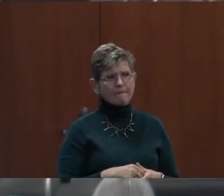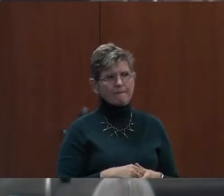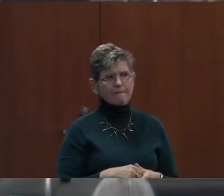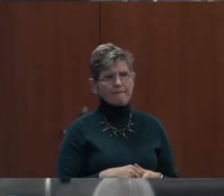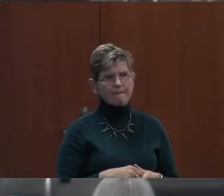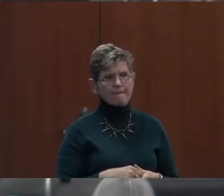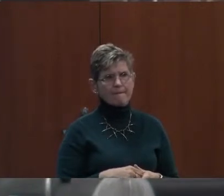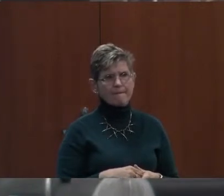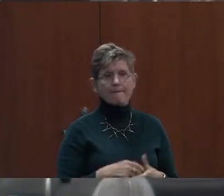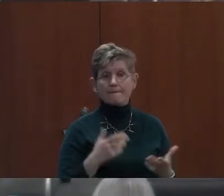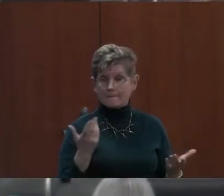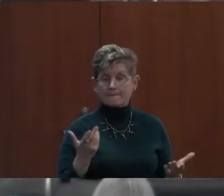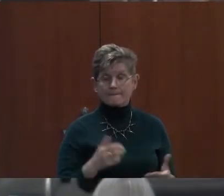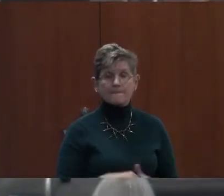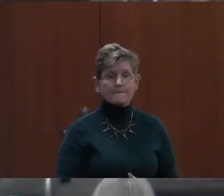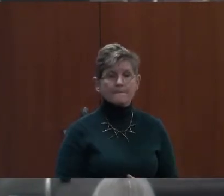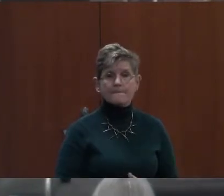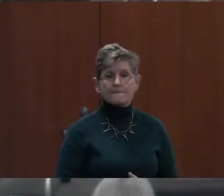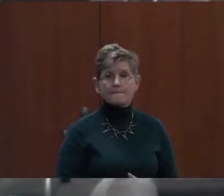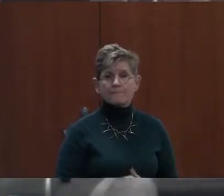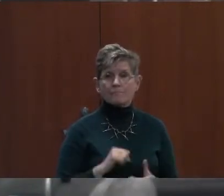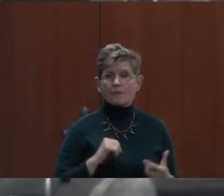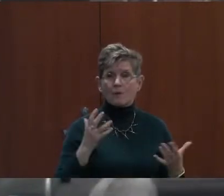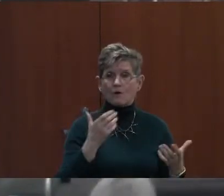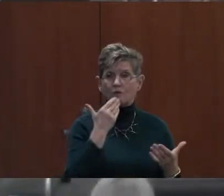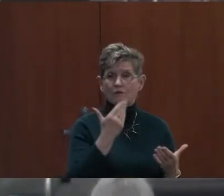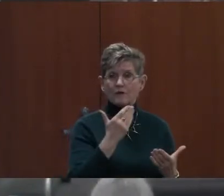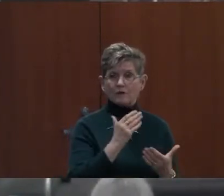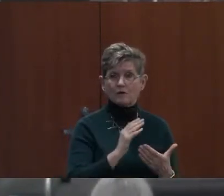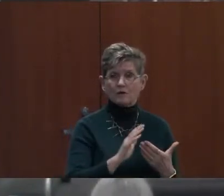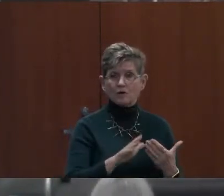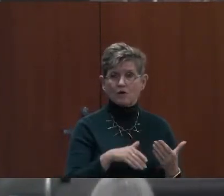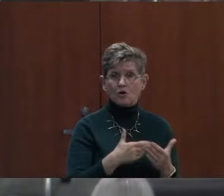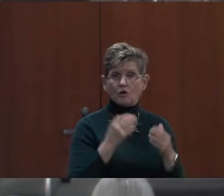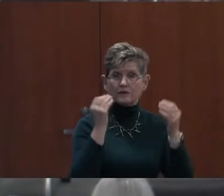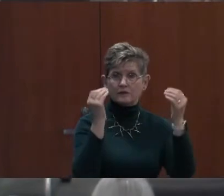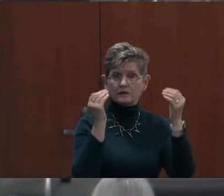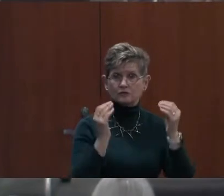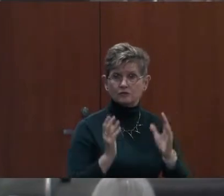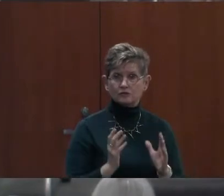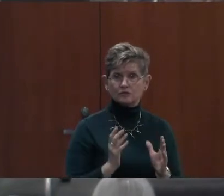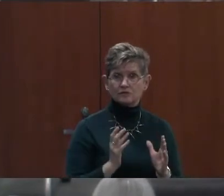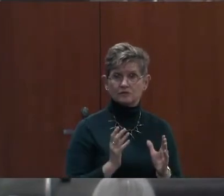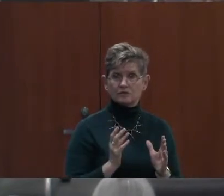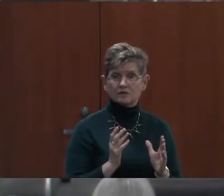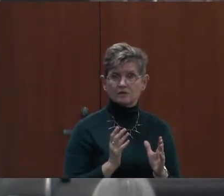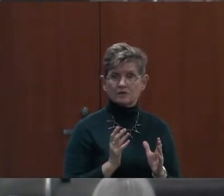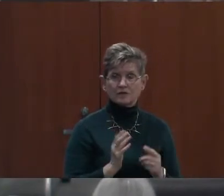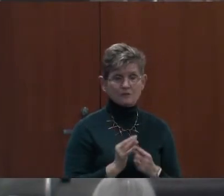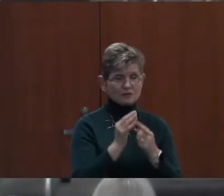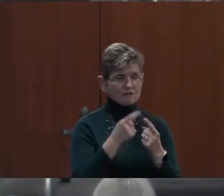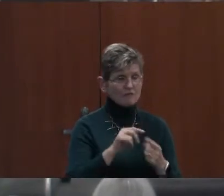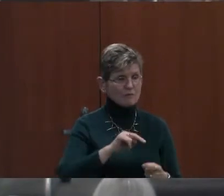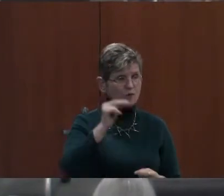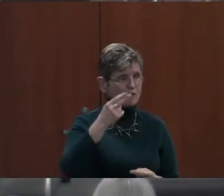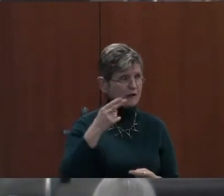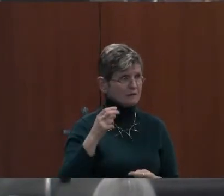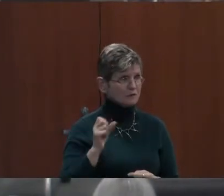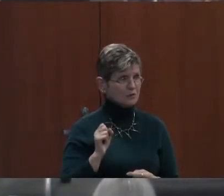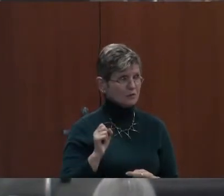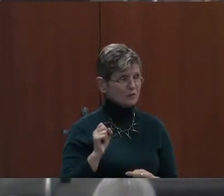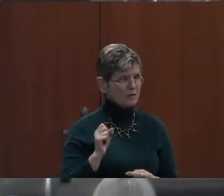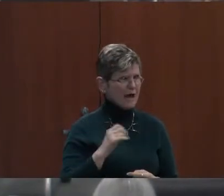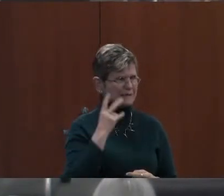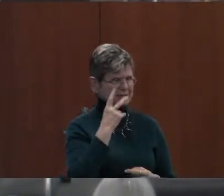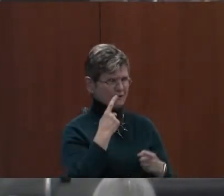Thank you. Mr. Gupta? I want to thank all of the teachers, and especially from North High, who has seen the crowd today. So much